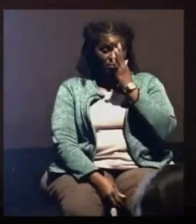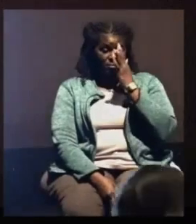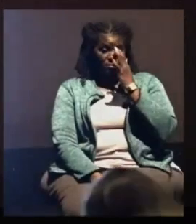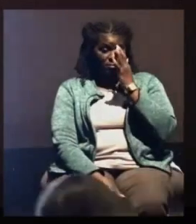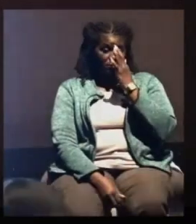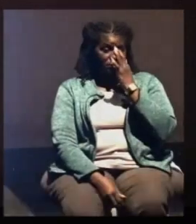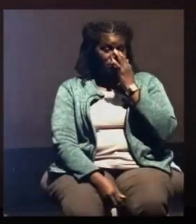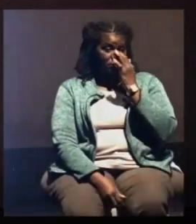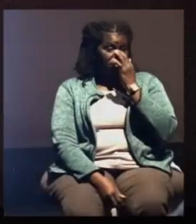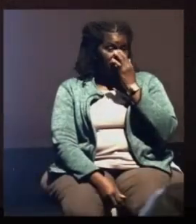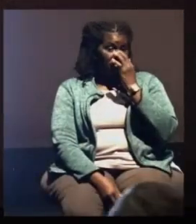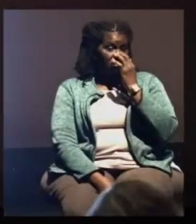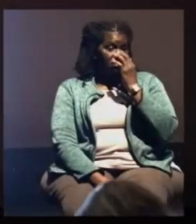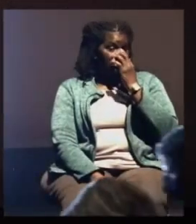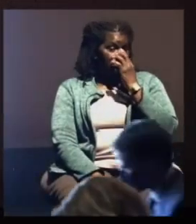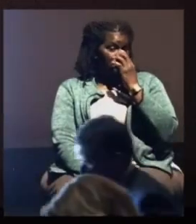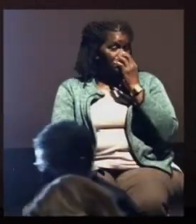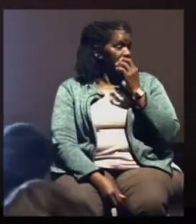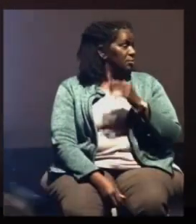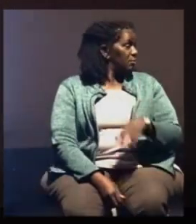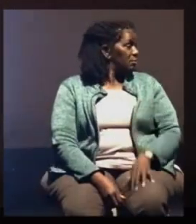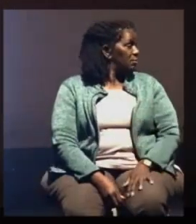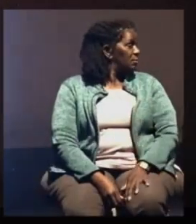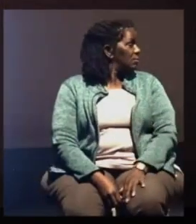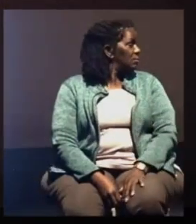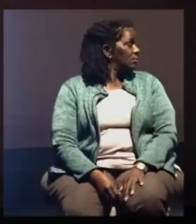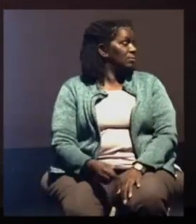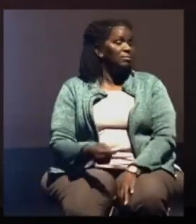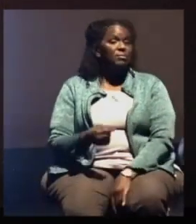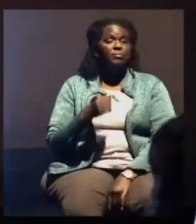I was not going to be the one to wrap up Norv Turner.